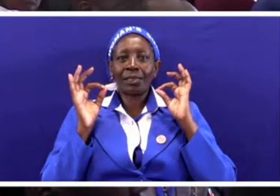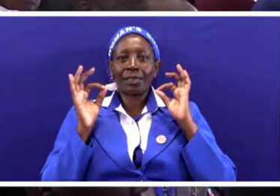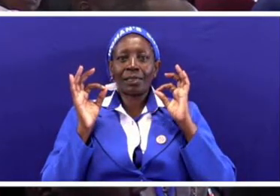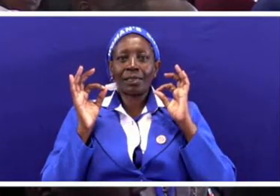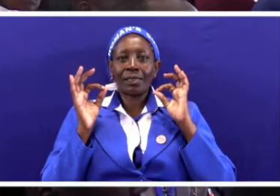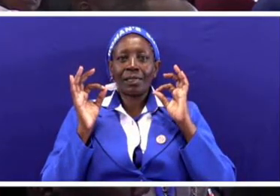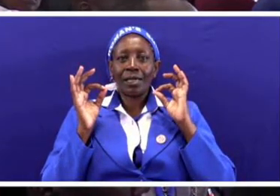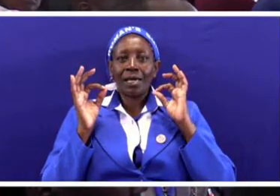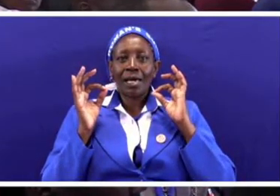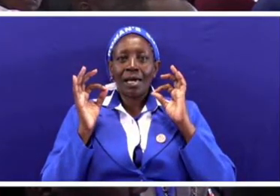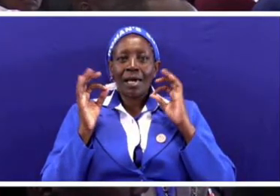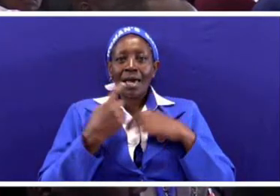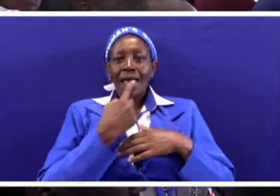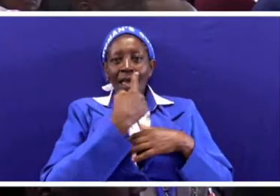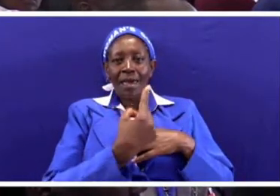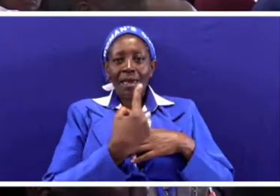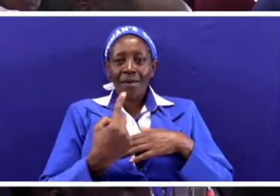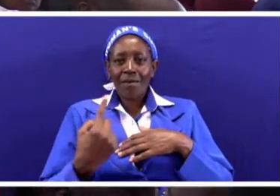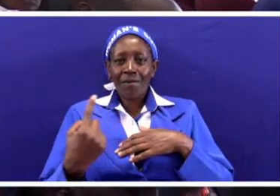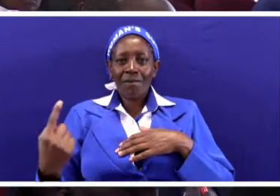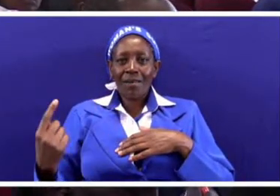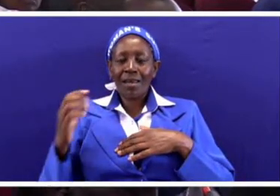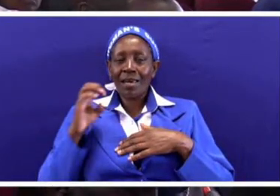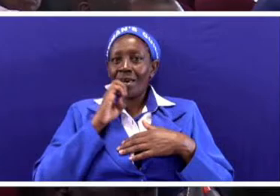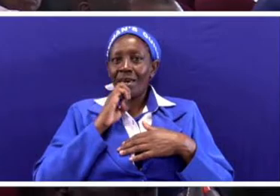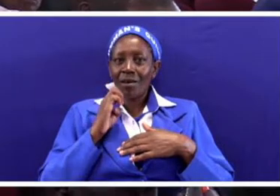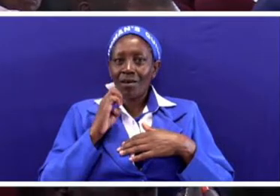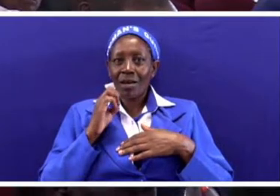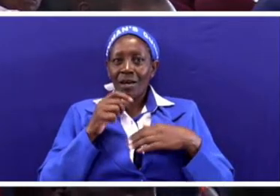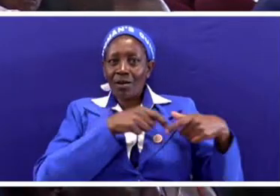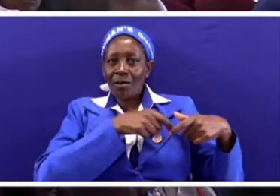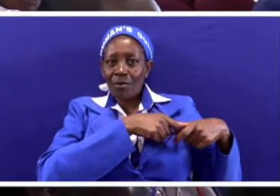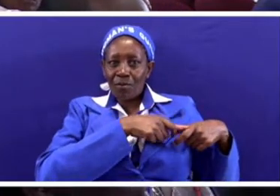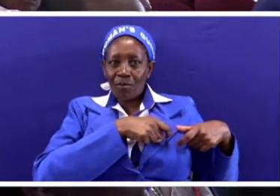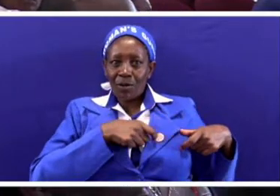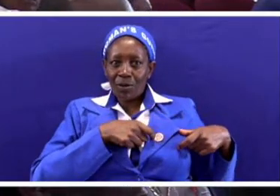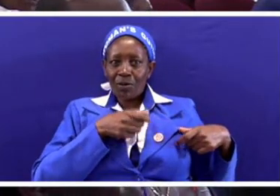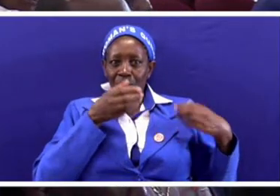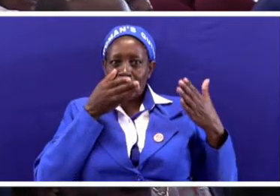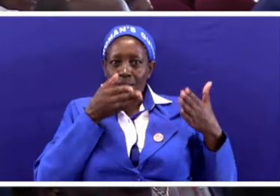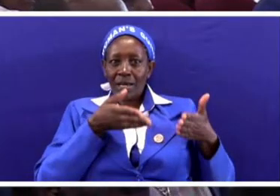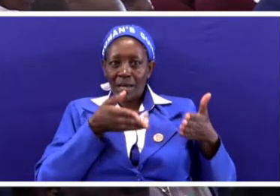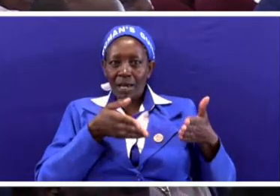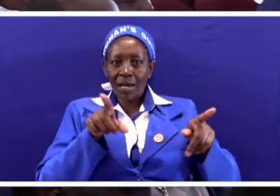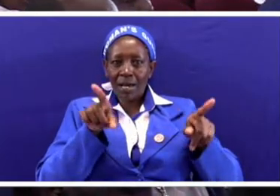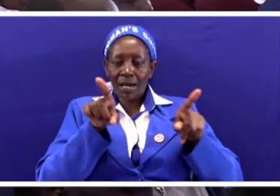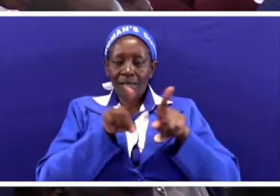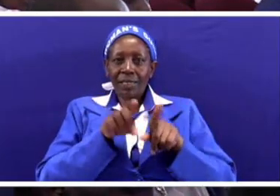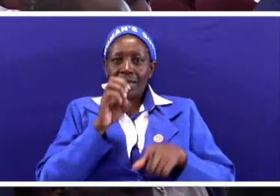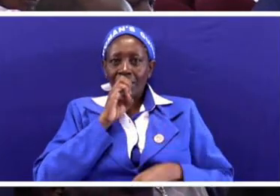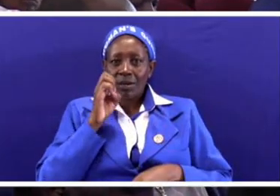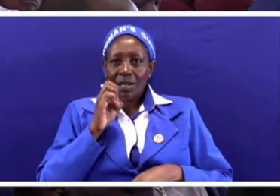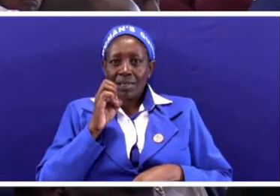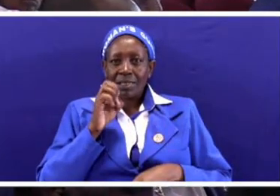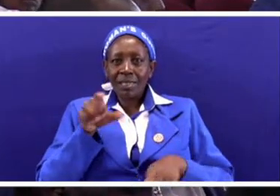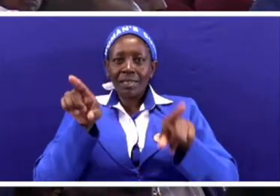and every elder who, the commissioners who are here as elders and the ones we have left at home. May we